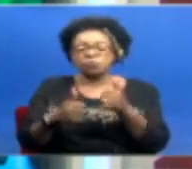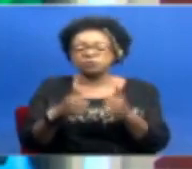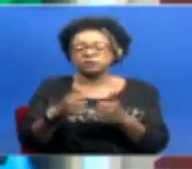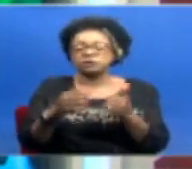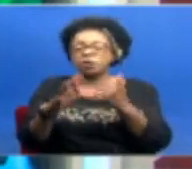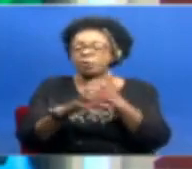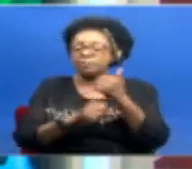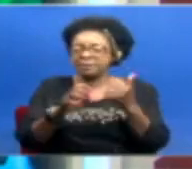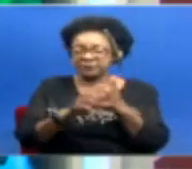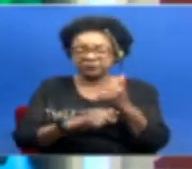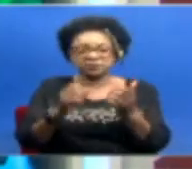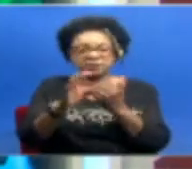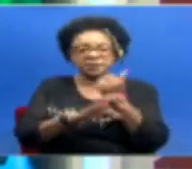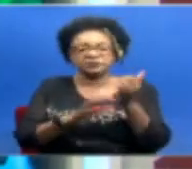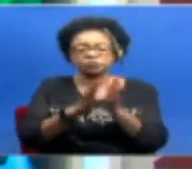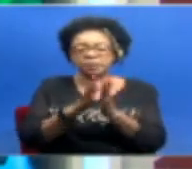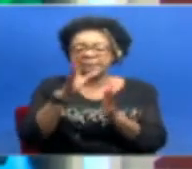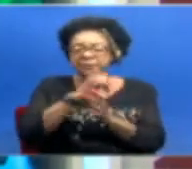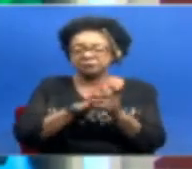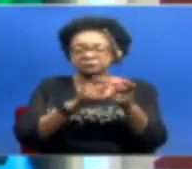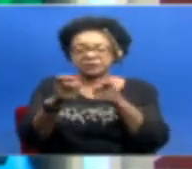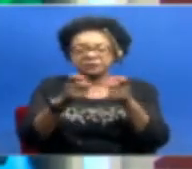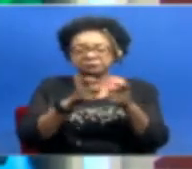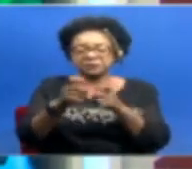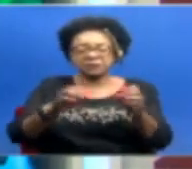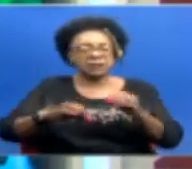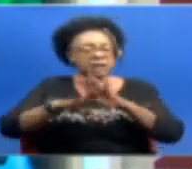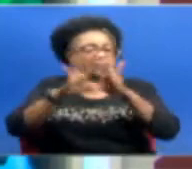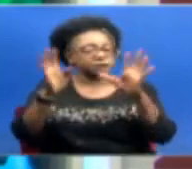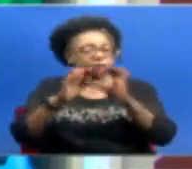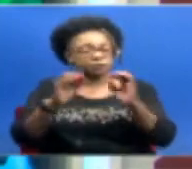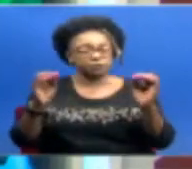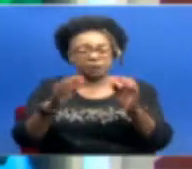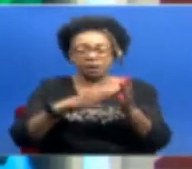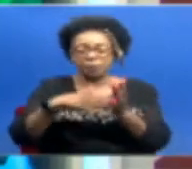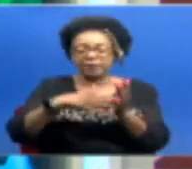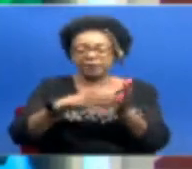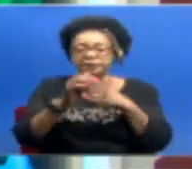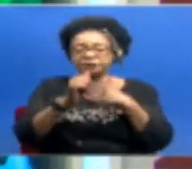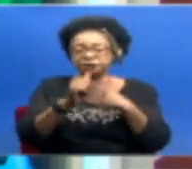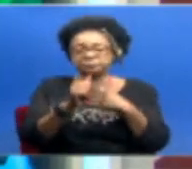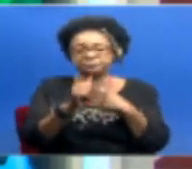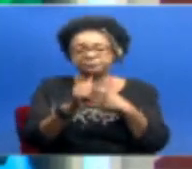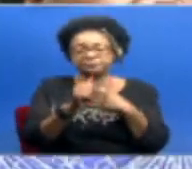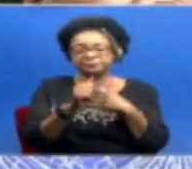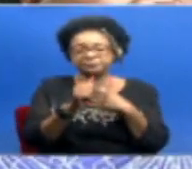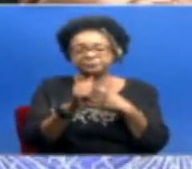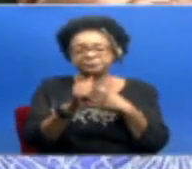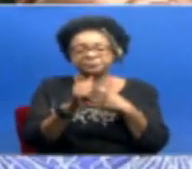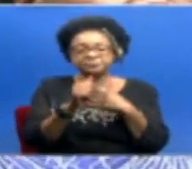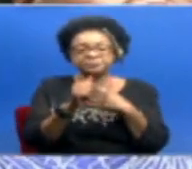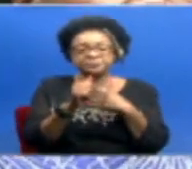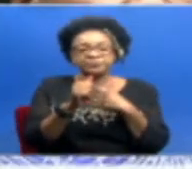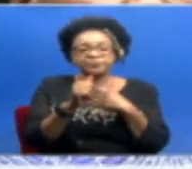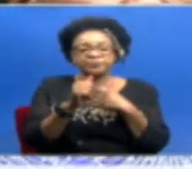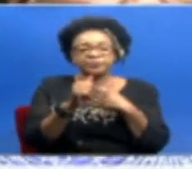with mismanagement, lack of clarity and weak leadership in different sectors.